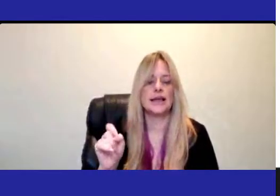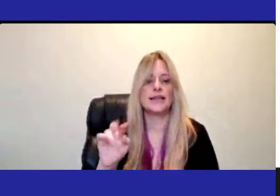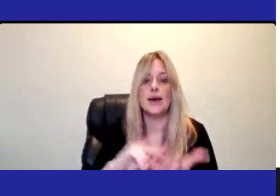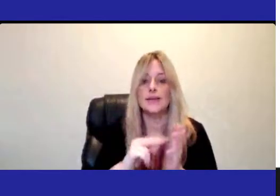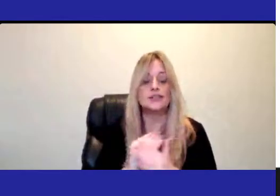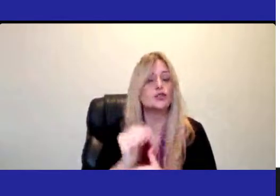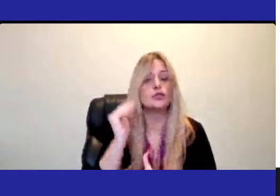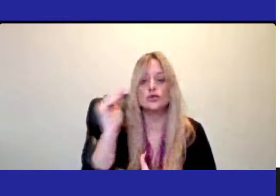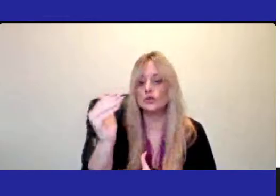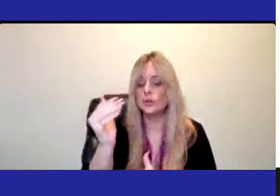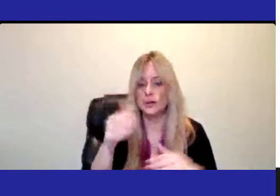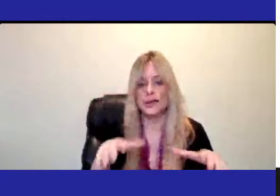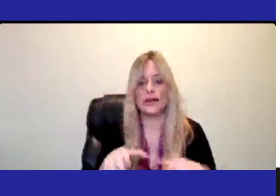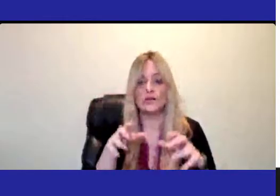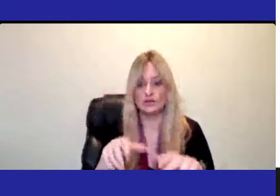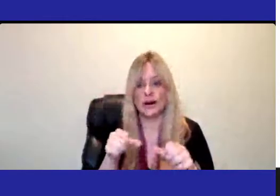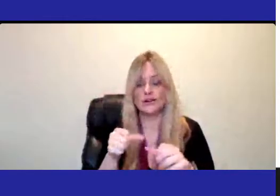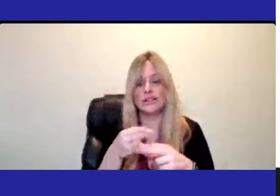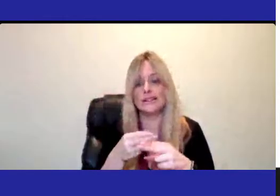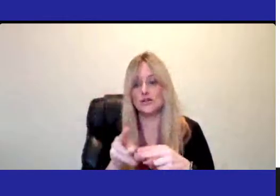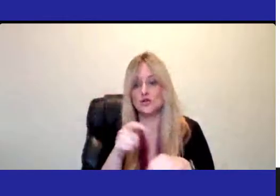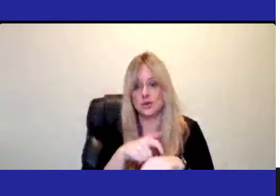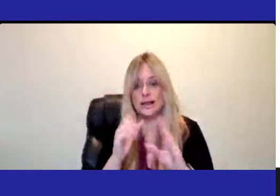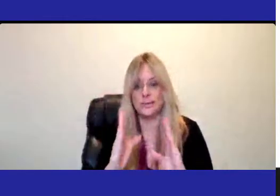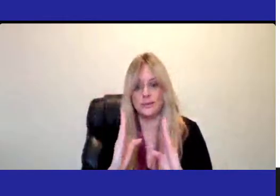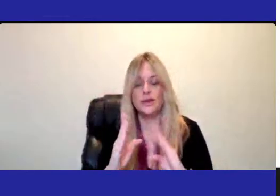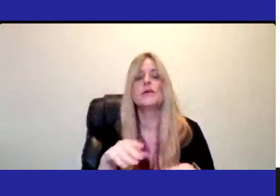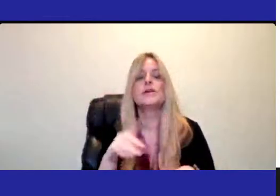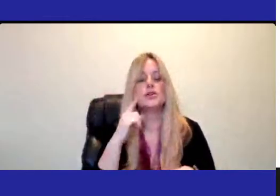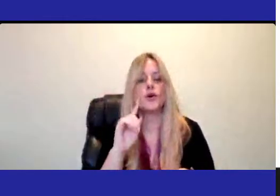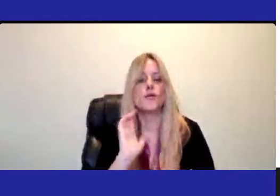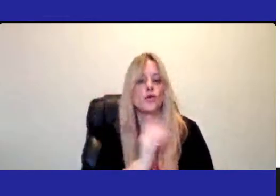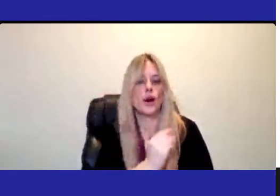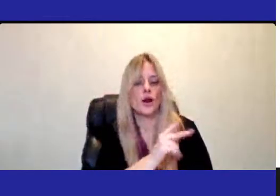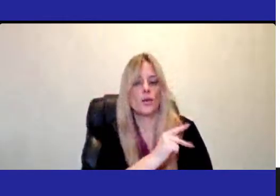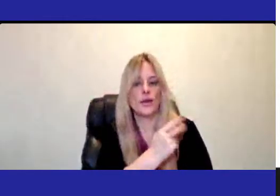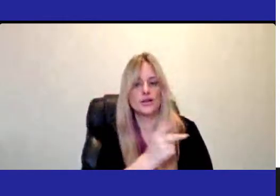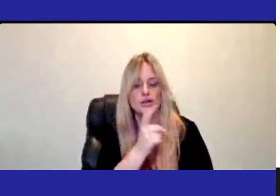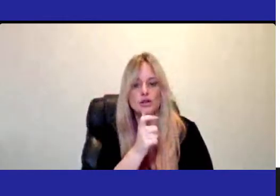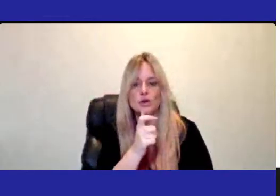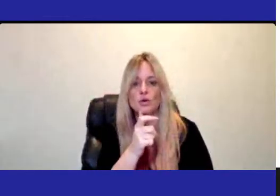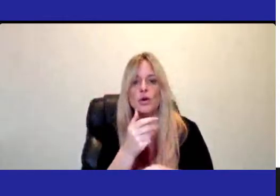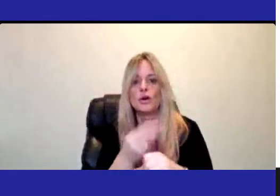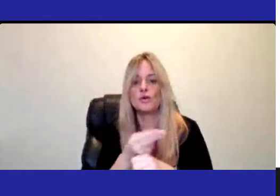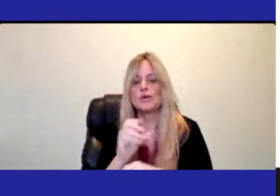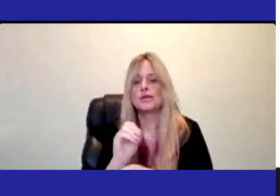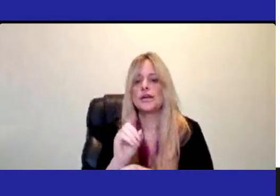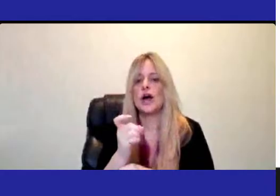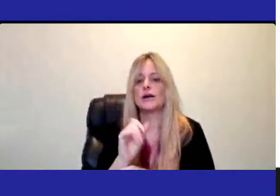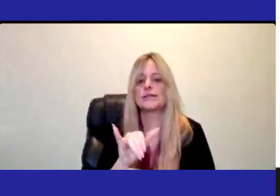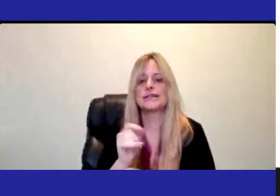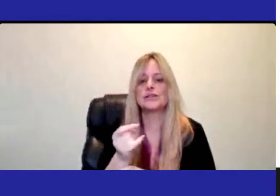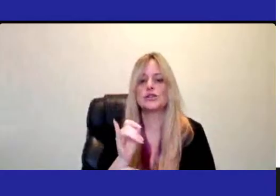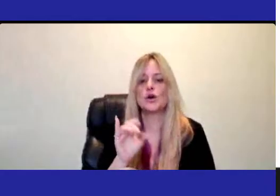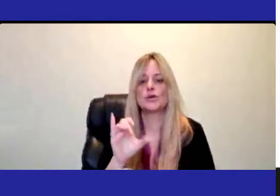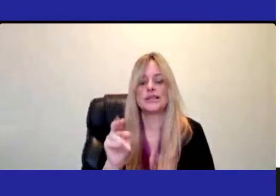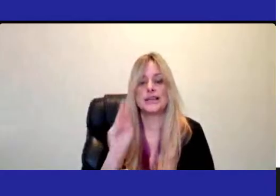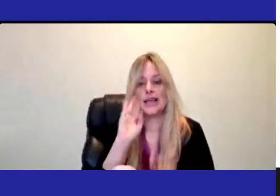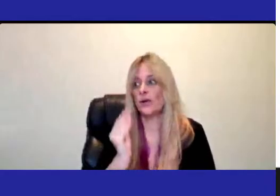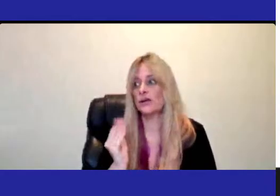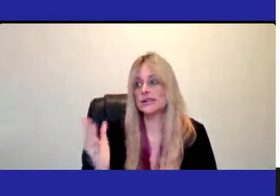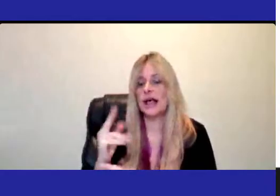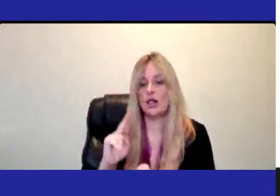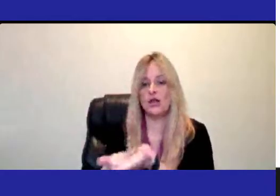period of time, which for our patients who are being induced on oxytocin would alert the nurse and the team